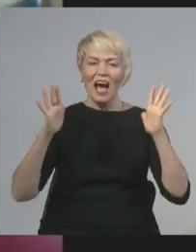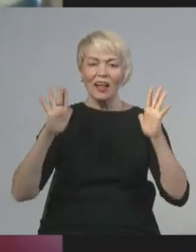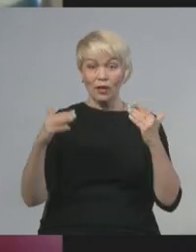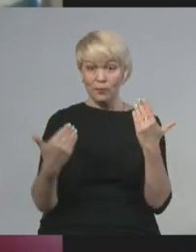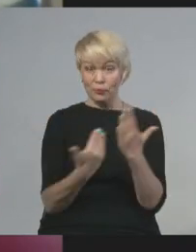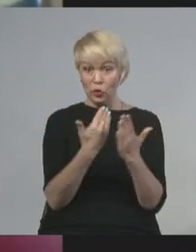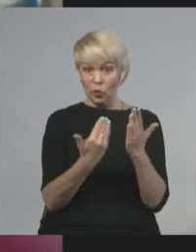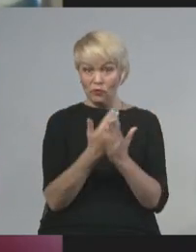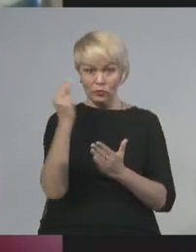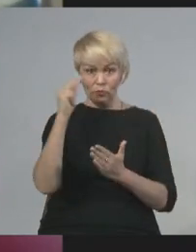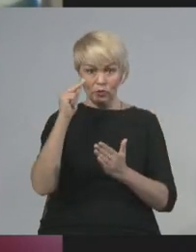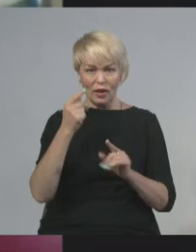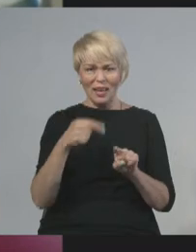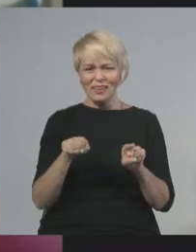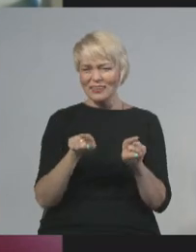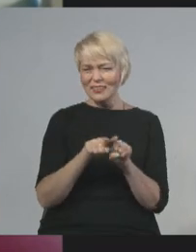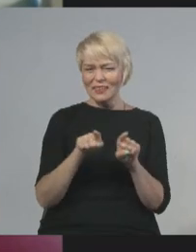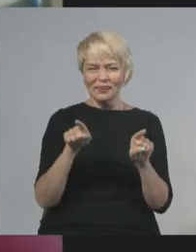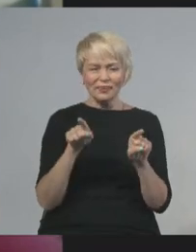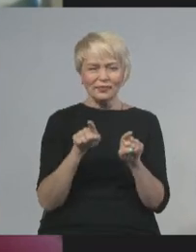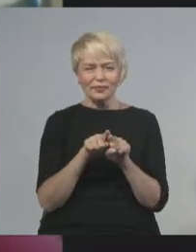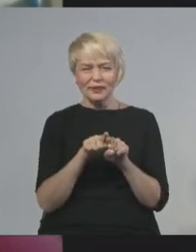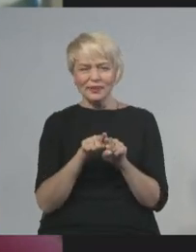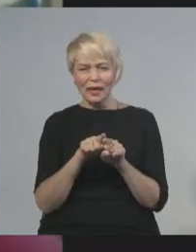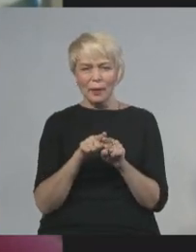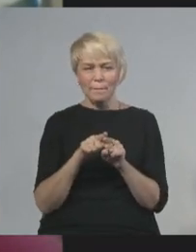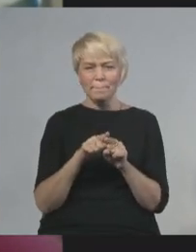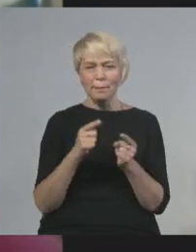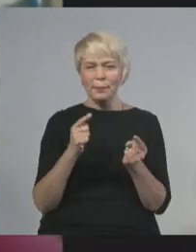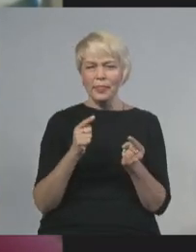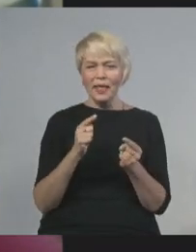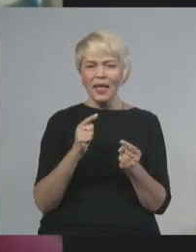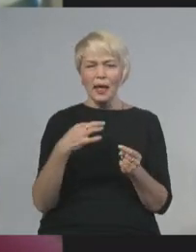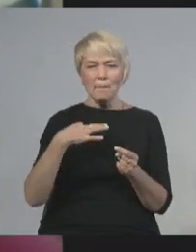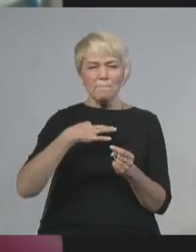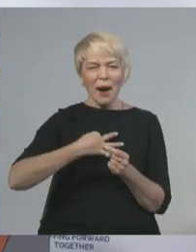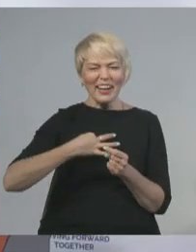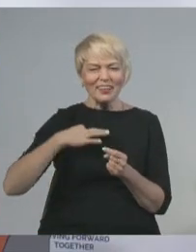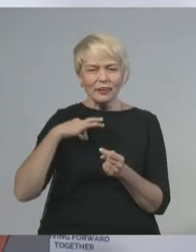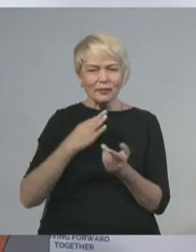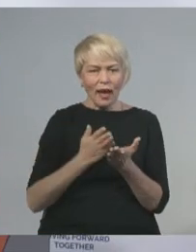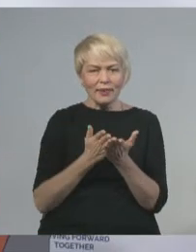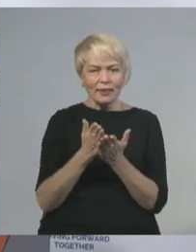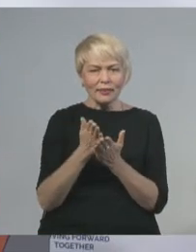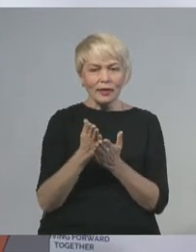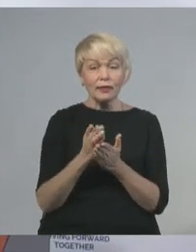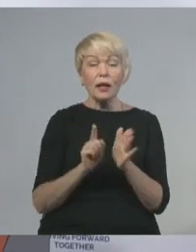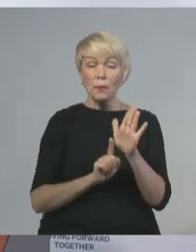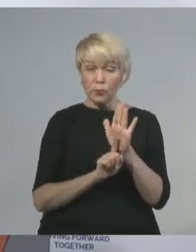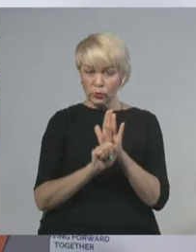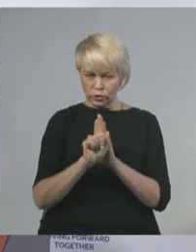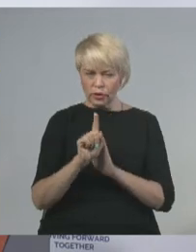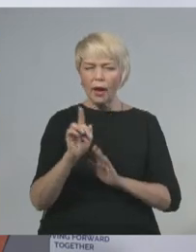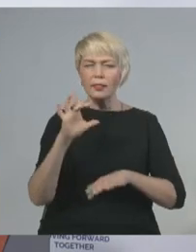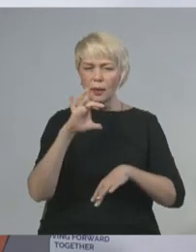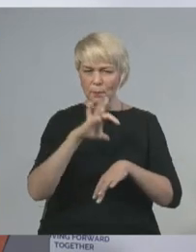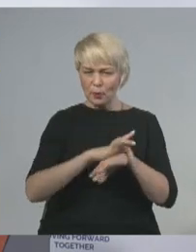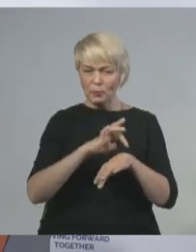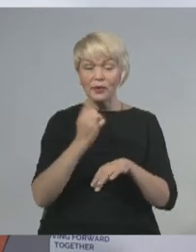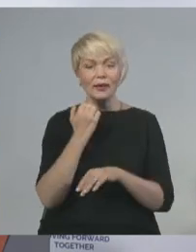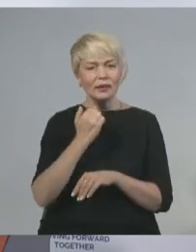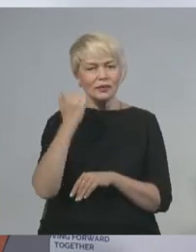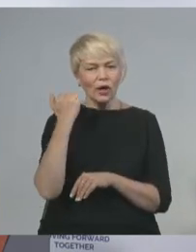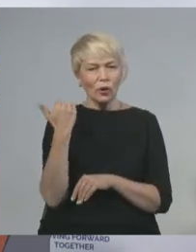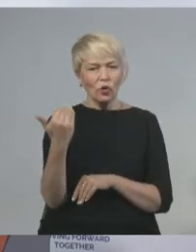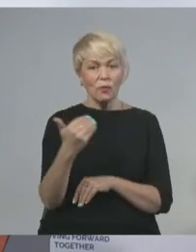trend yet um uh we've started noticing it thank you ivana let me now turn to both maria and camille and